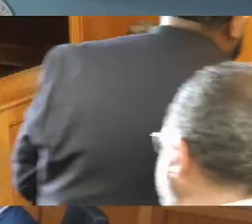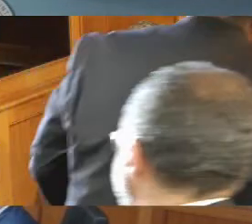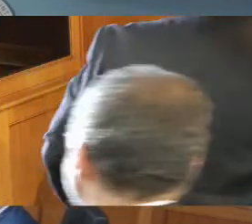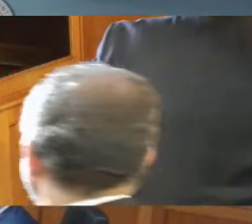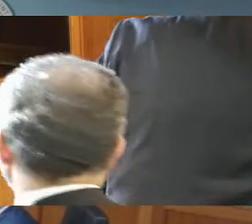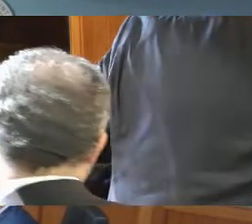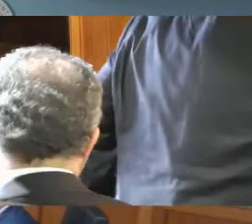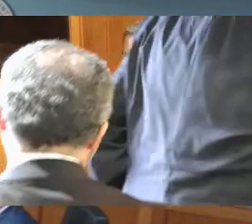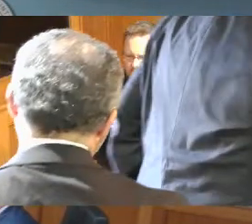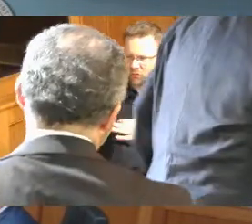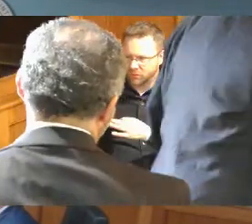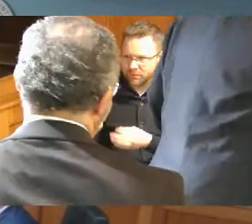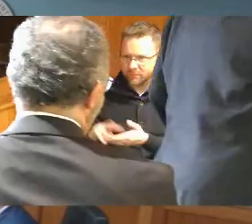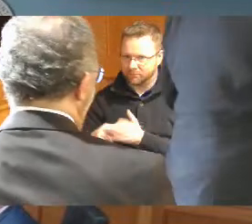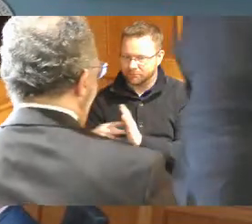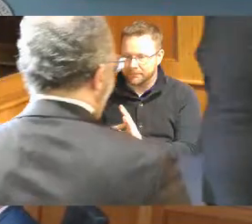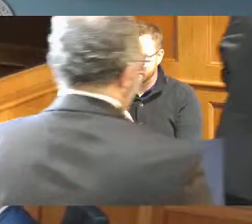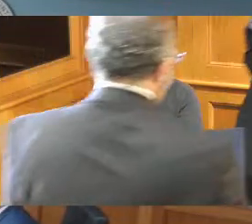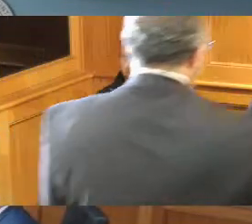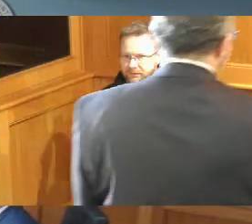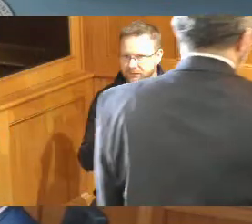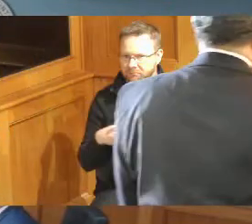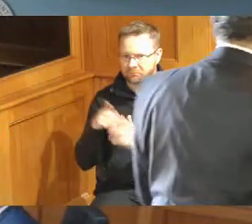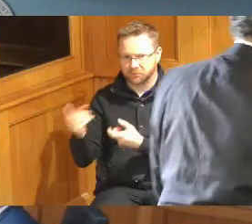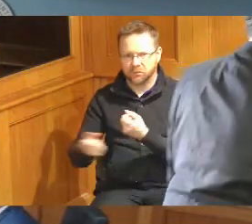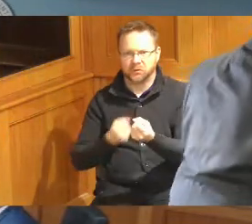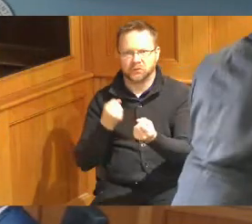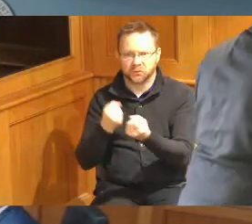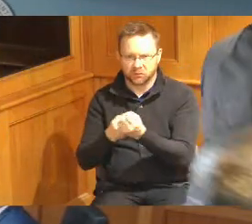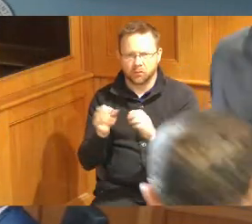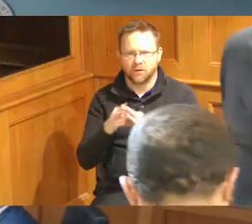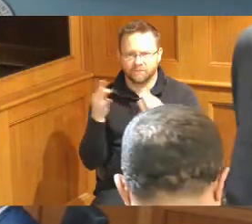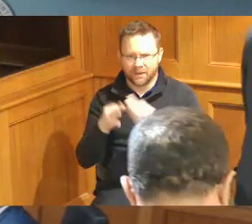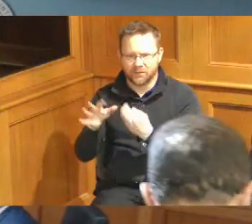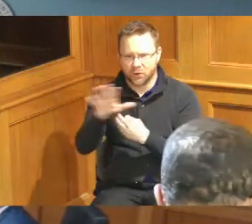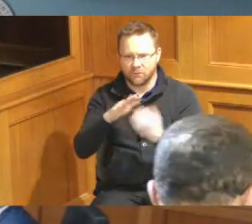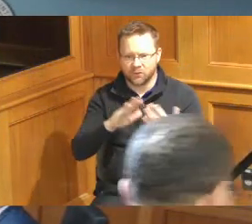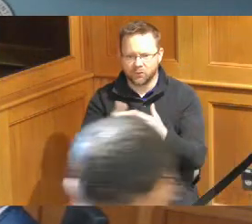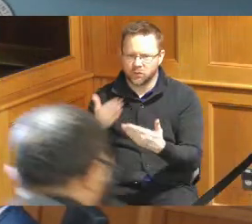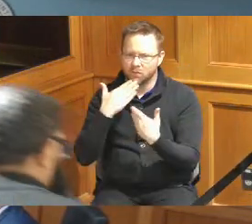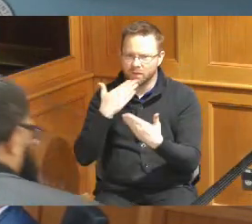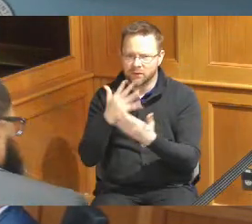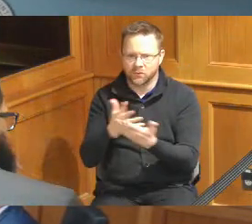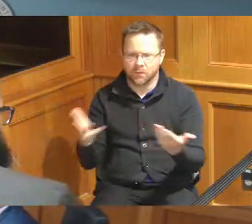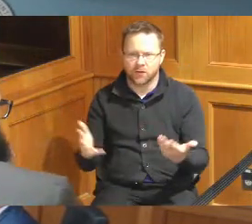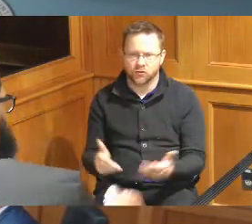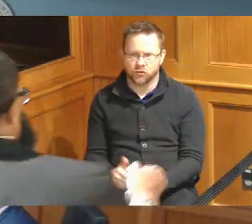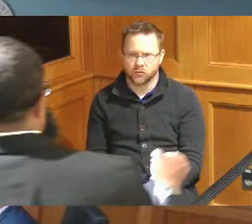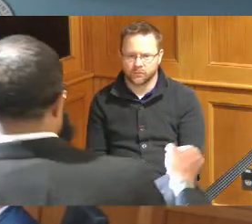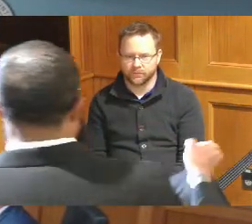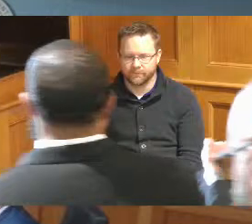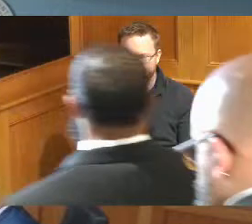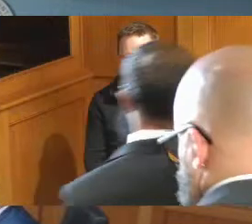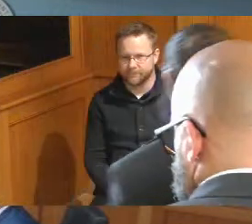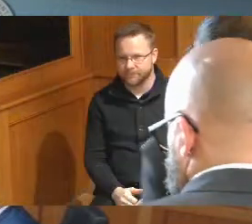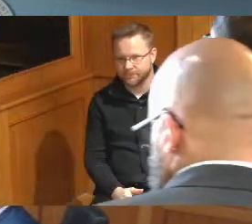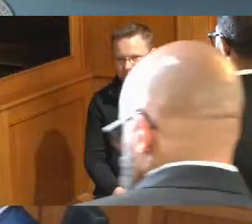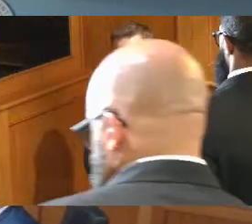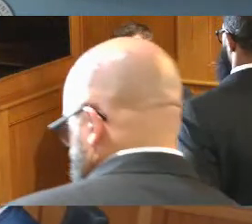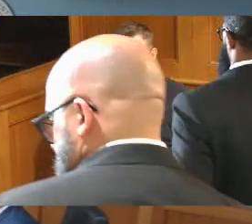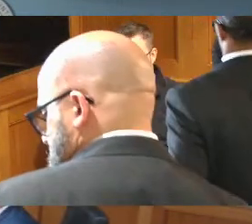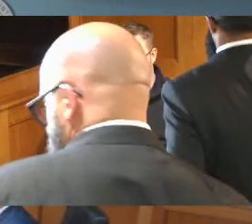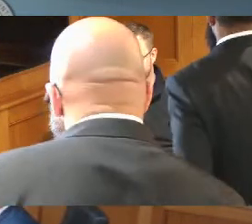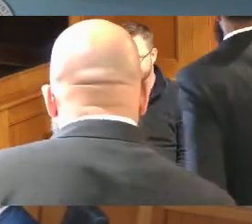obviously lifting up families in this community. So thank you so much for all the work you're doing. Thank you. My name is Doris Stokes. I